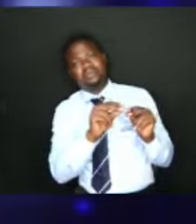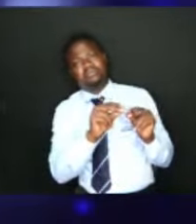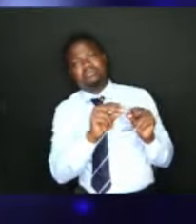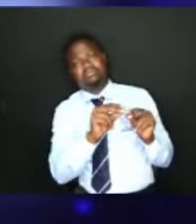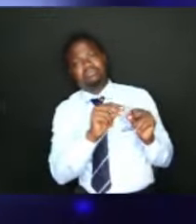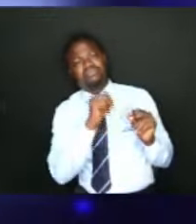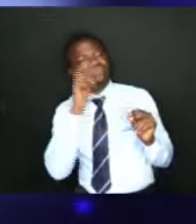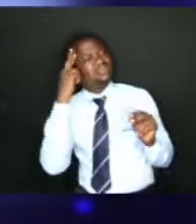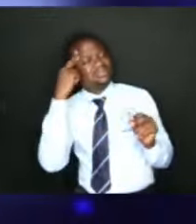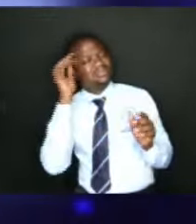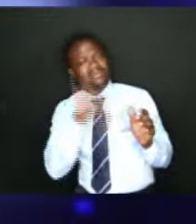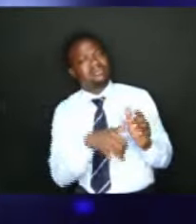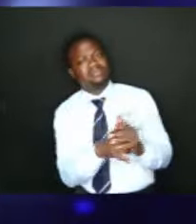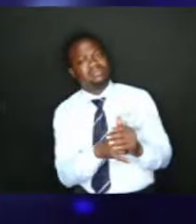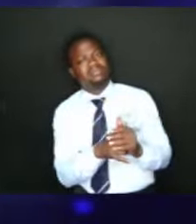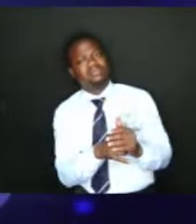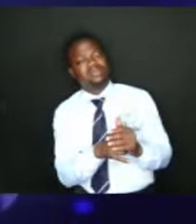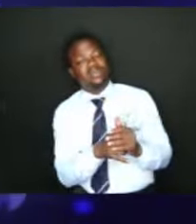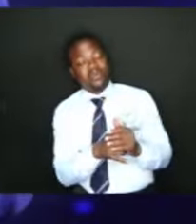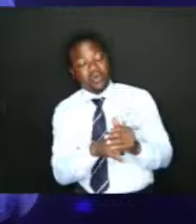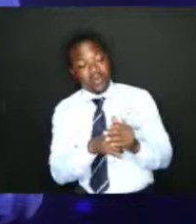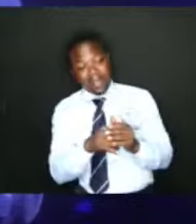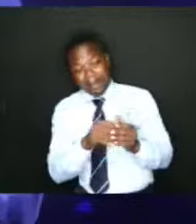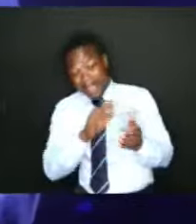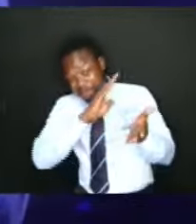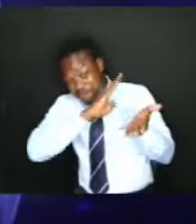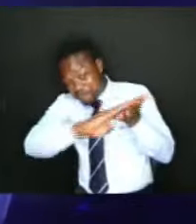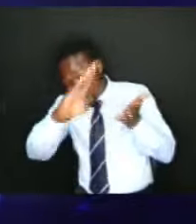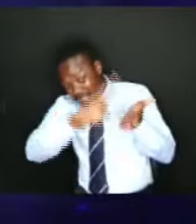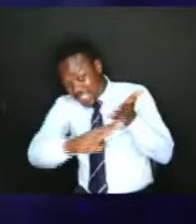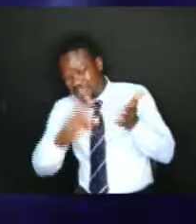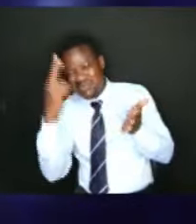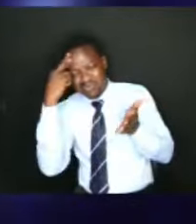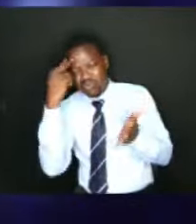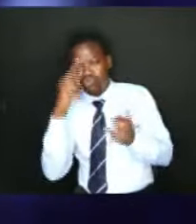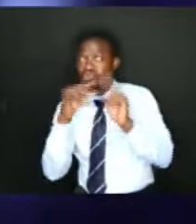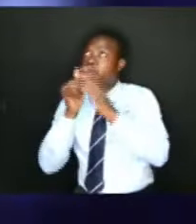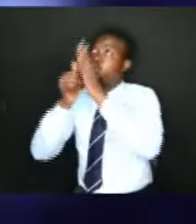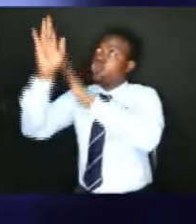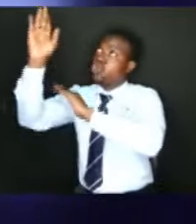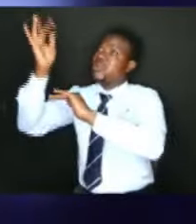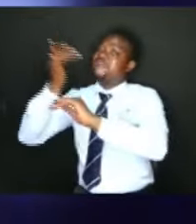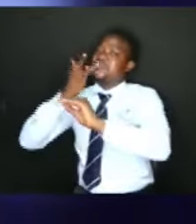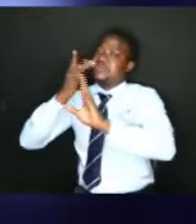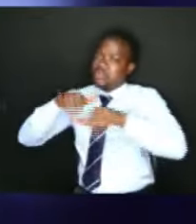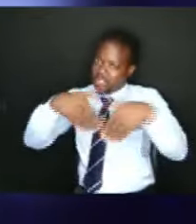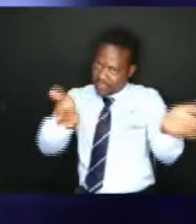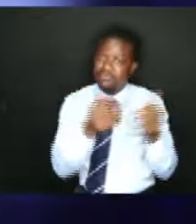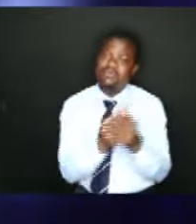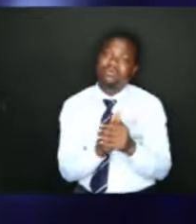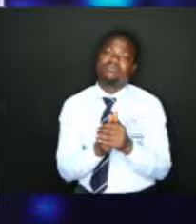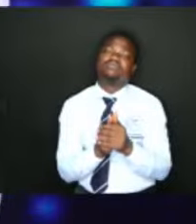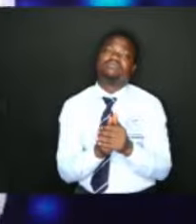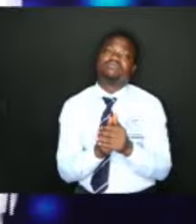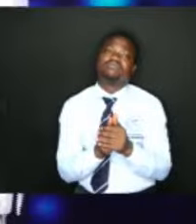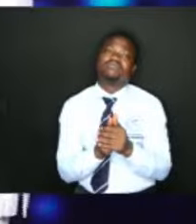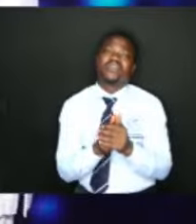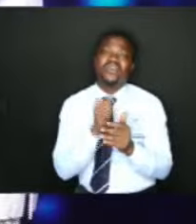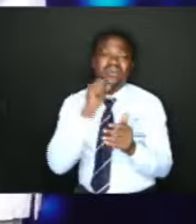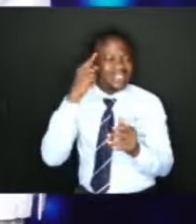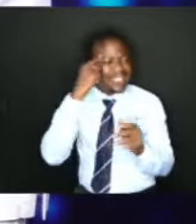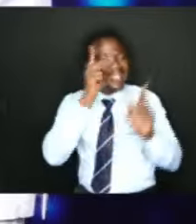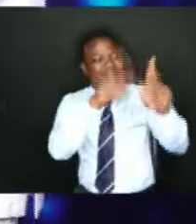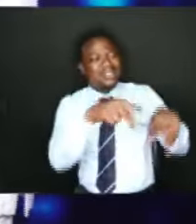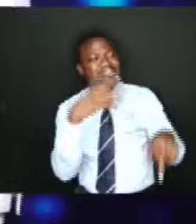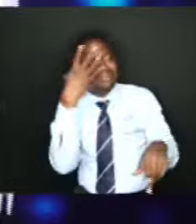So udi nipa mfum so chenwa enye wonti na mum se opese wonye onyame animu adom ntia. You see, if